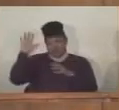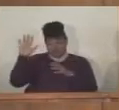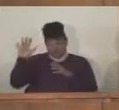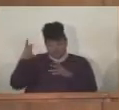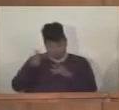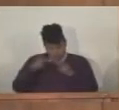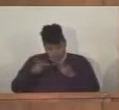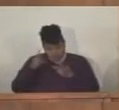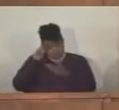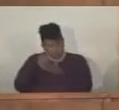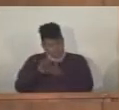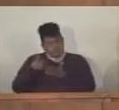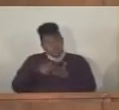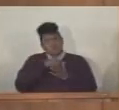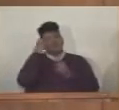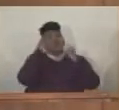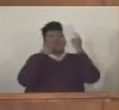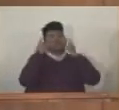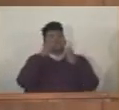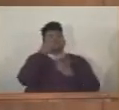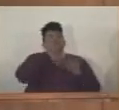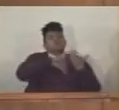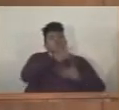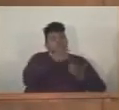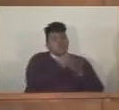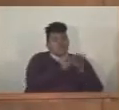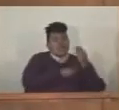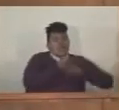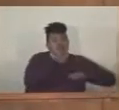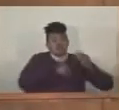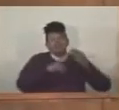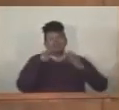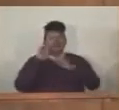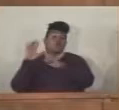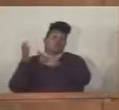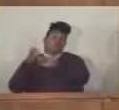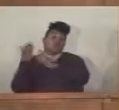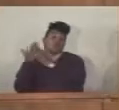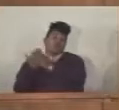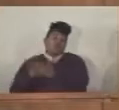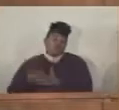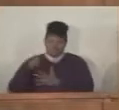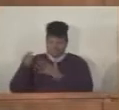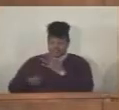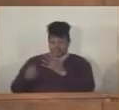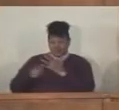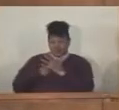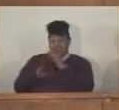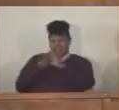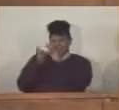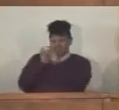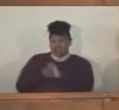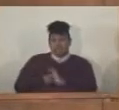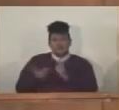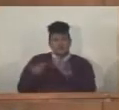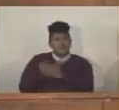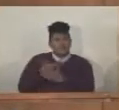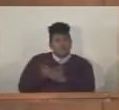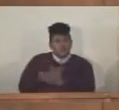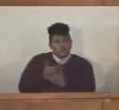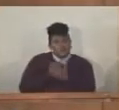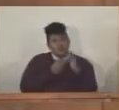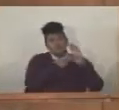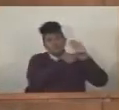and cauterize, but it will be supported by a sustainable, long-term,